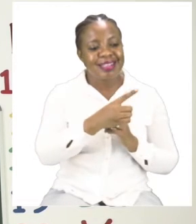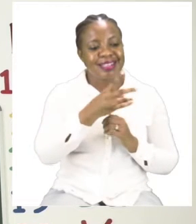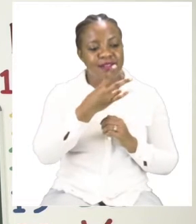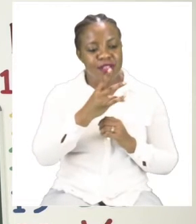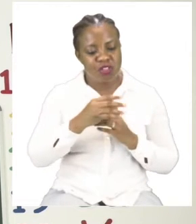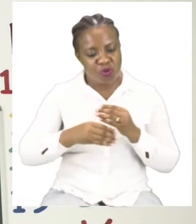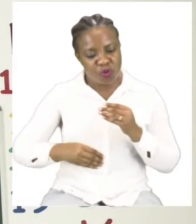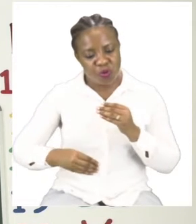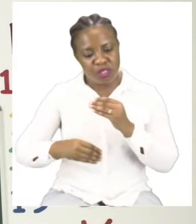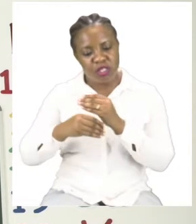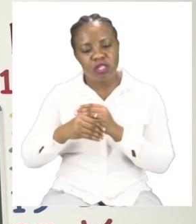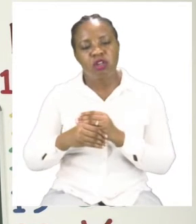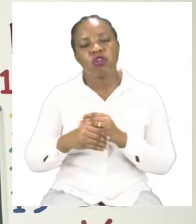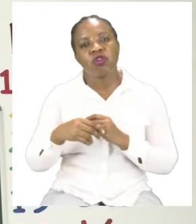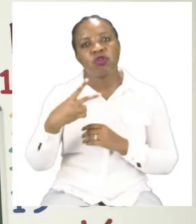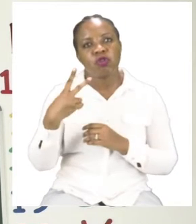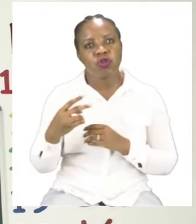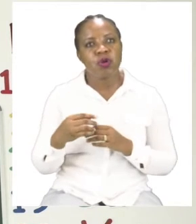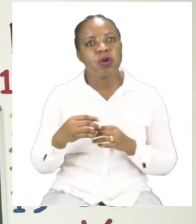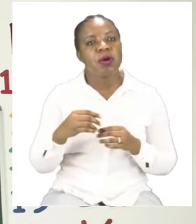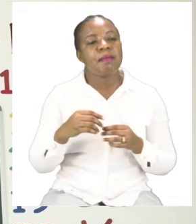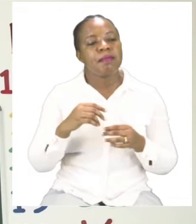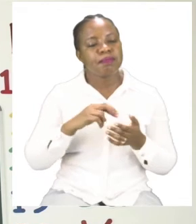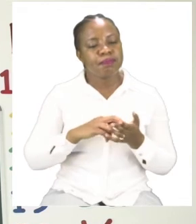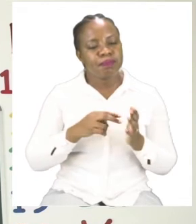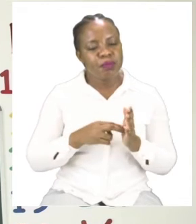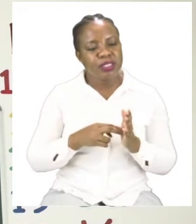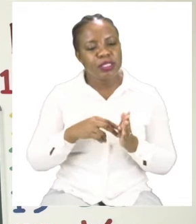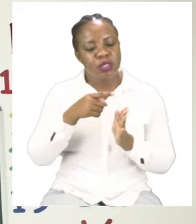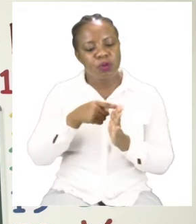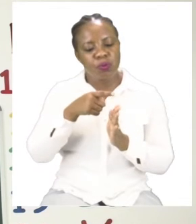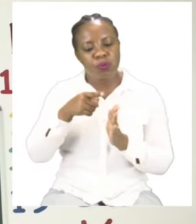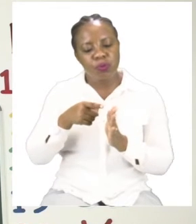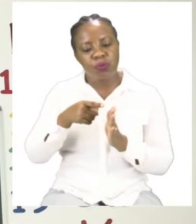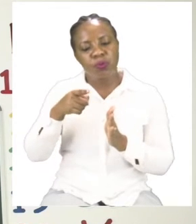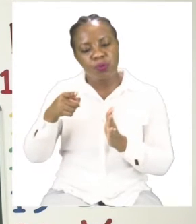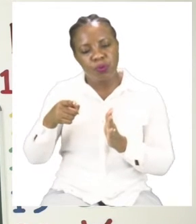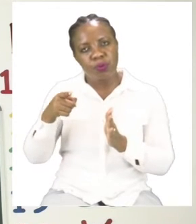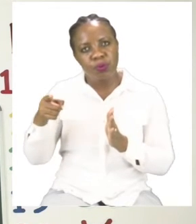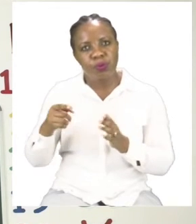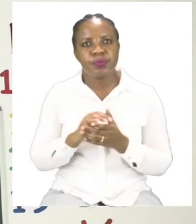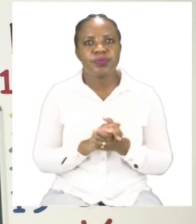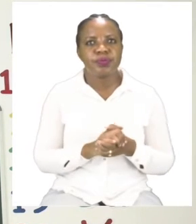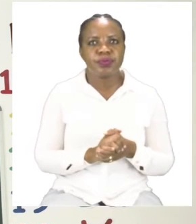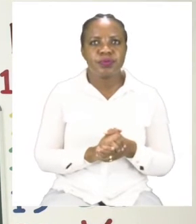17, which means we are counting on. So if we go to our number line, we have the